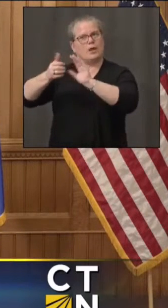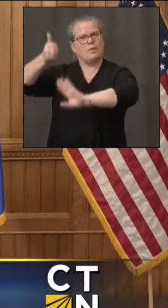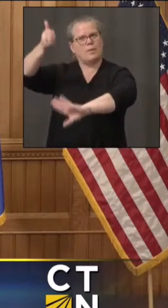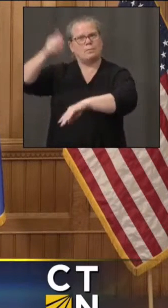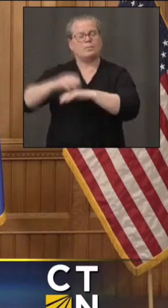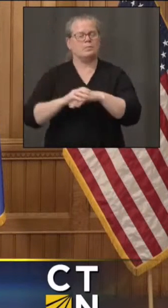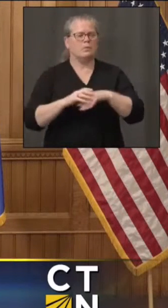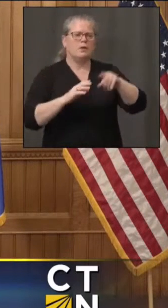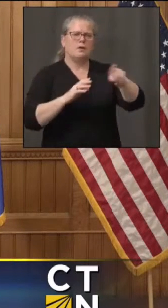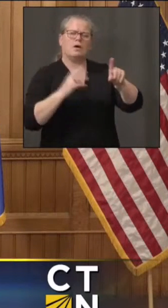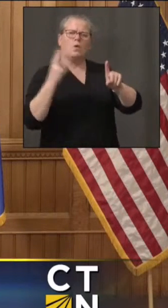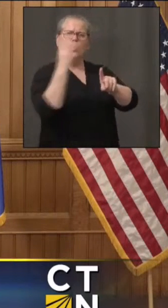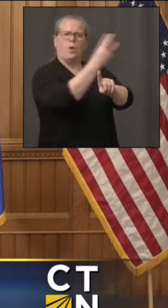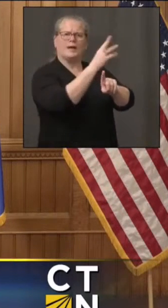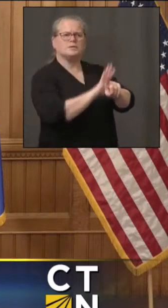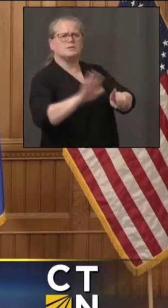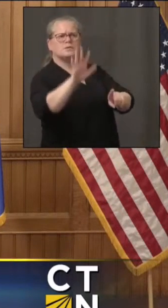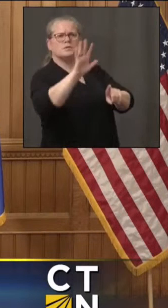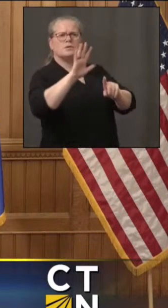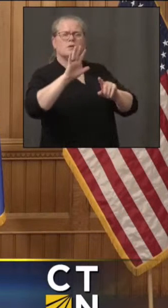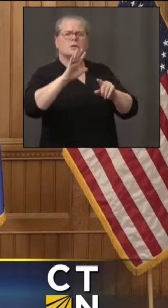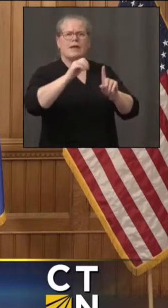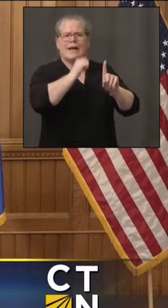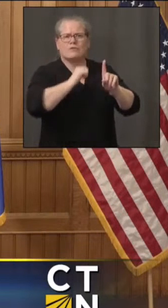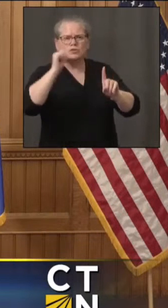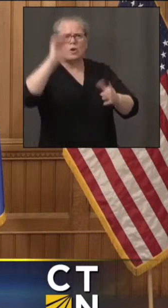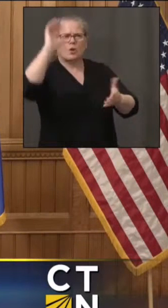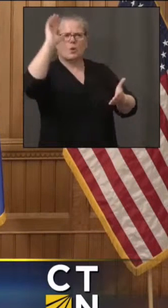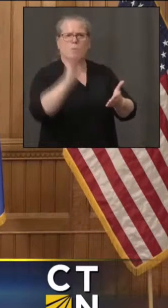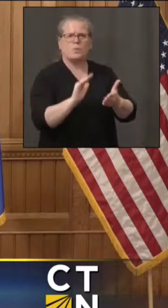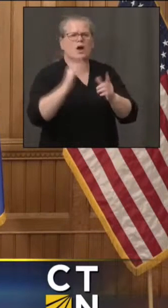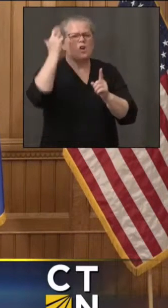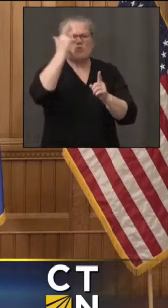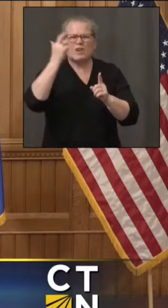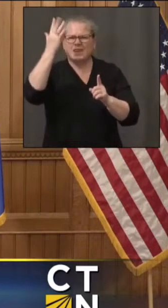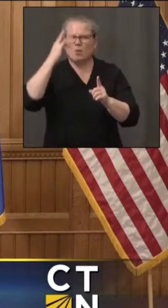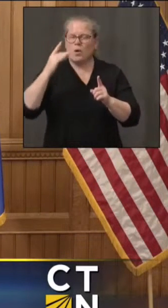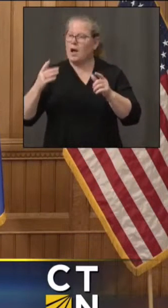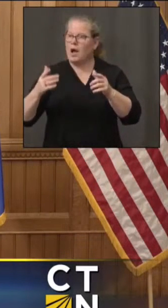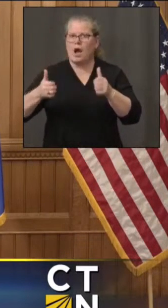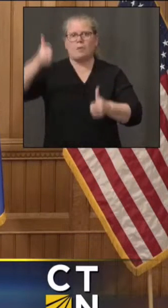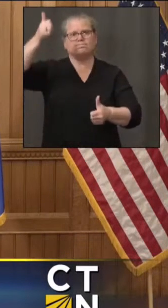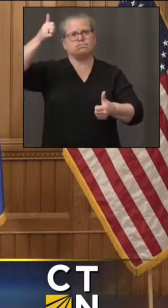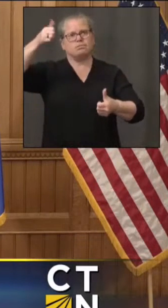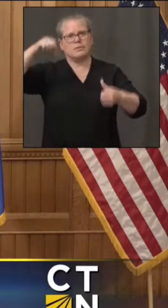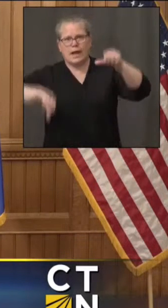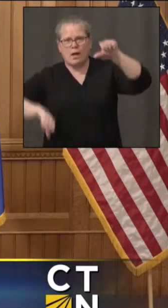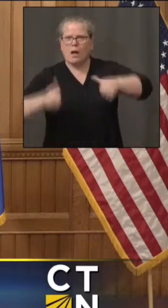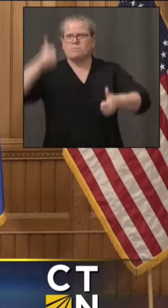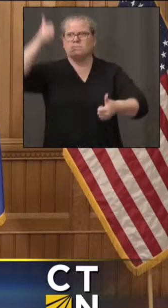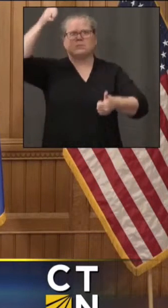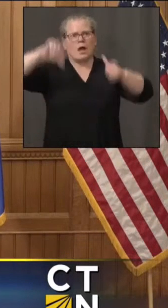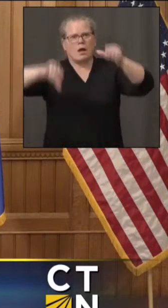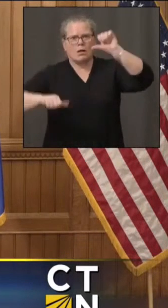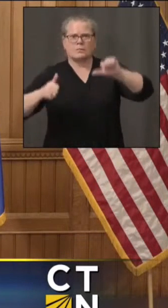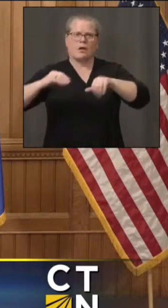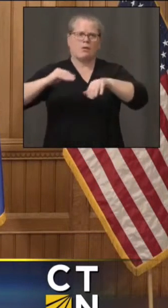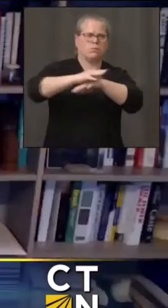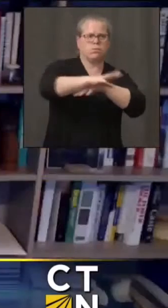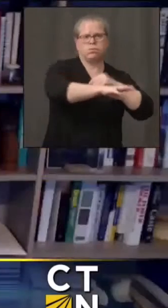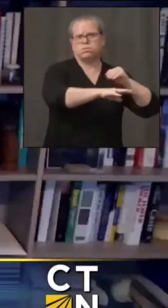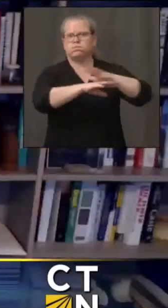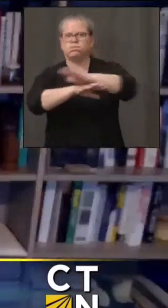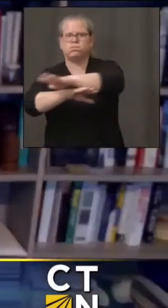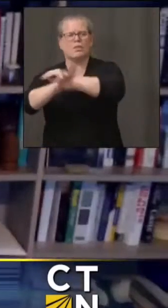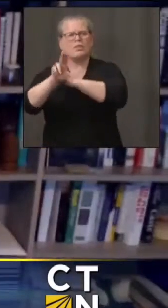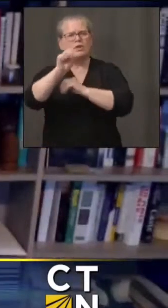different factors would be applying in one region but not another that would cause these kind of regional variances? Yeah, and I